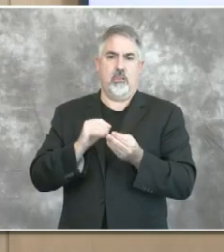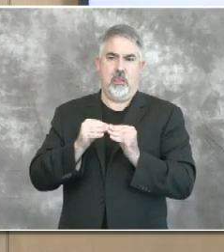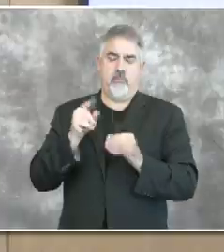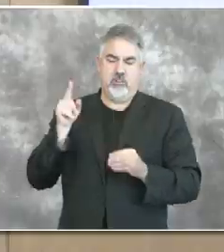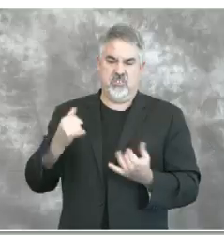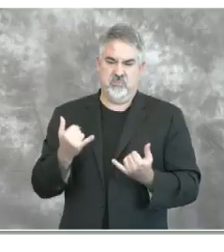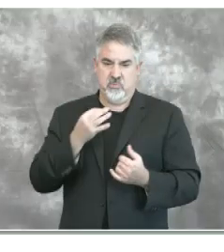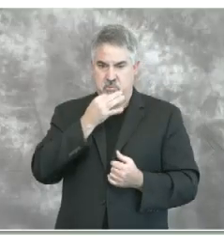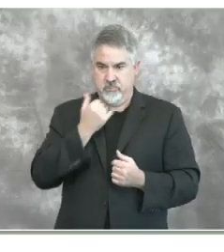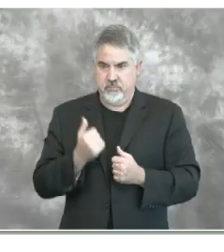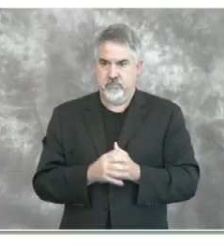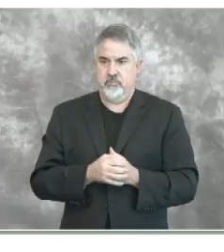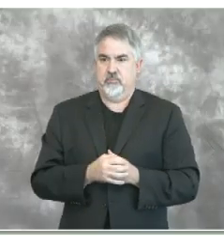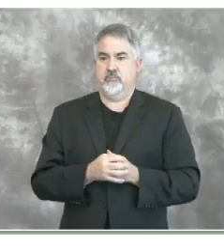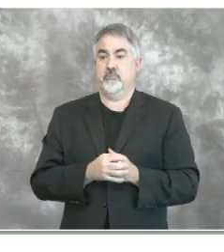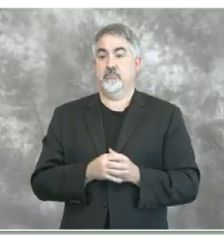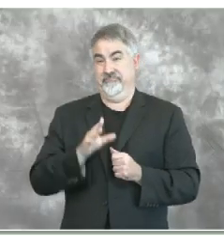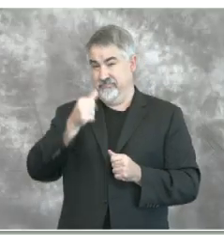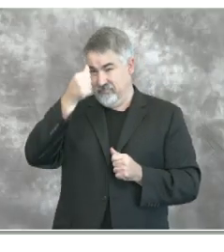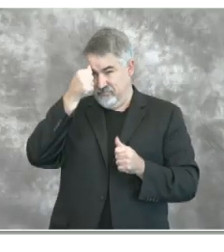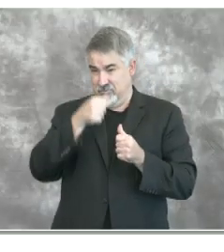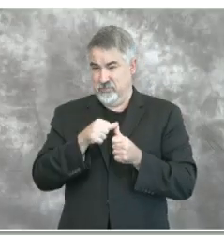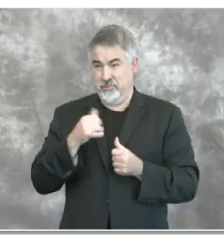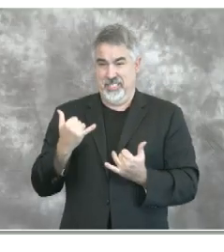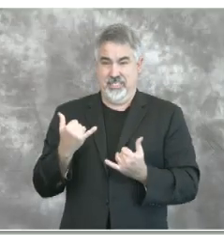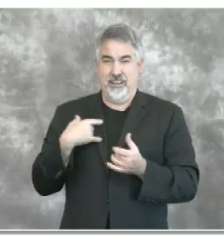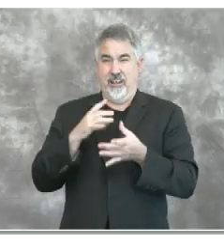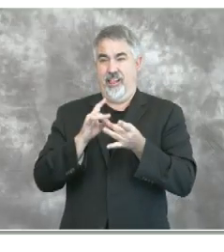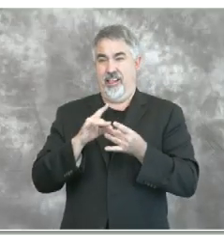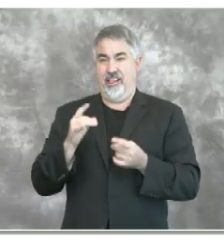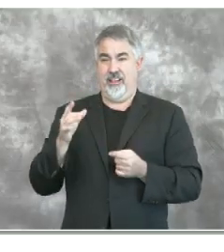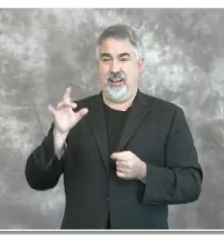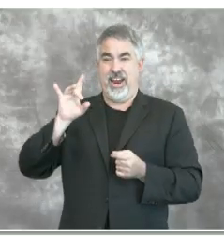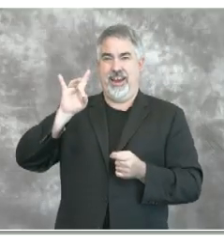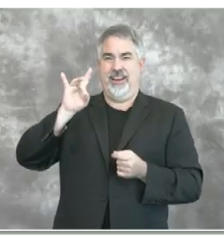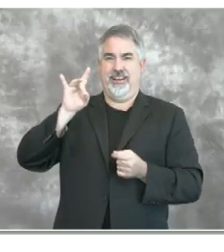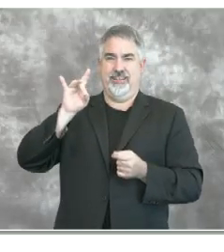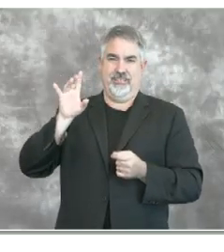I mentioned, we reported 98 new cases to bring us to a total of